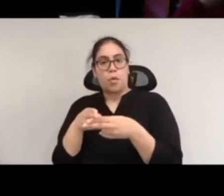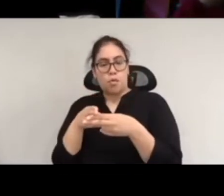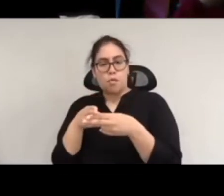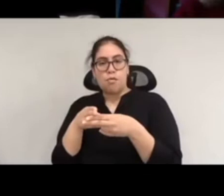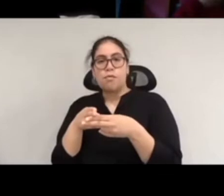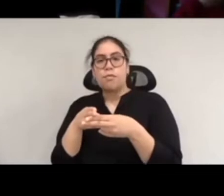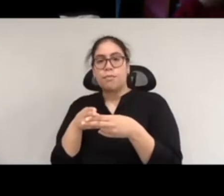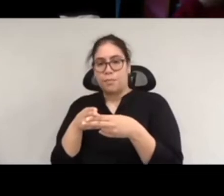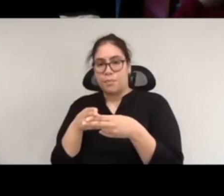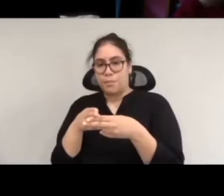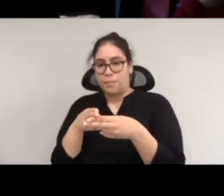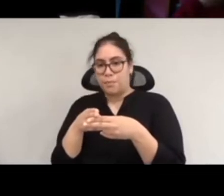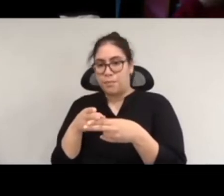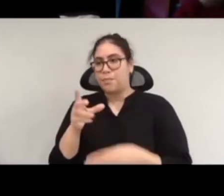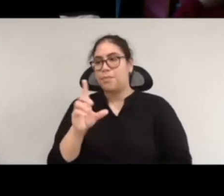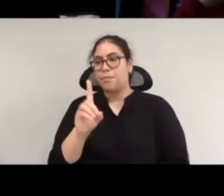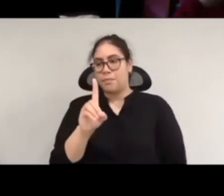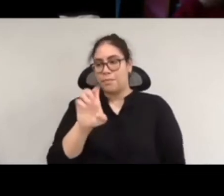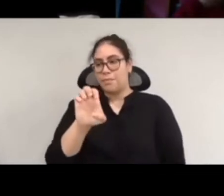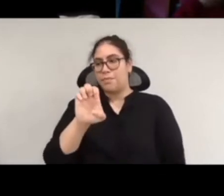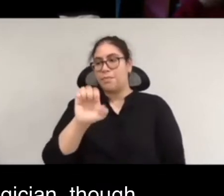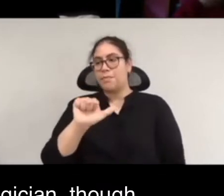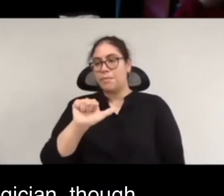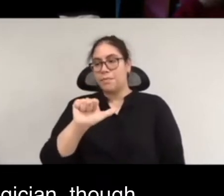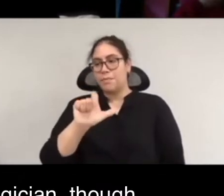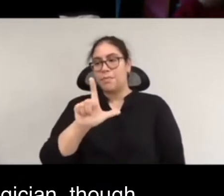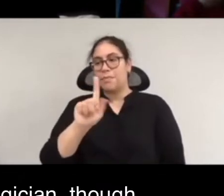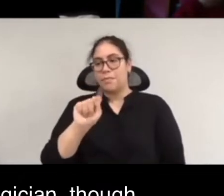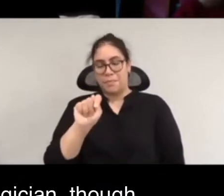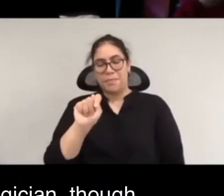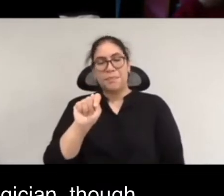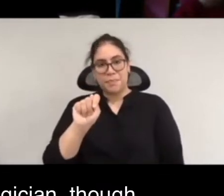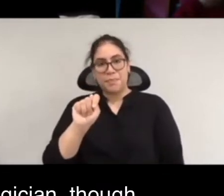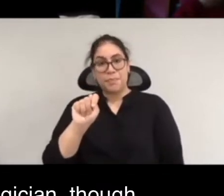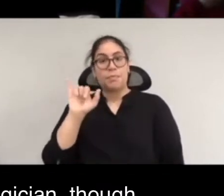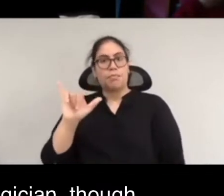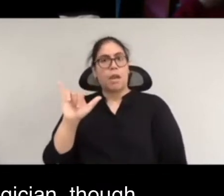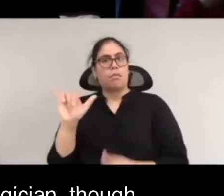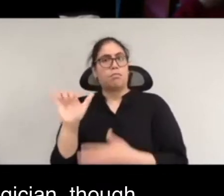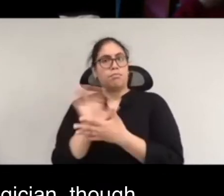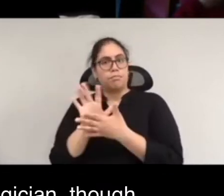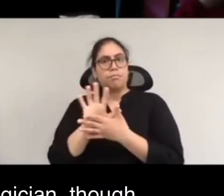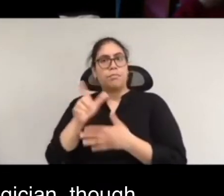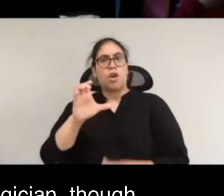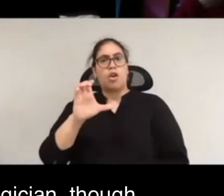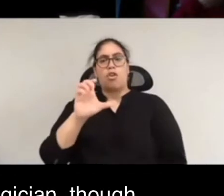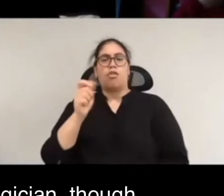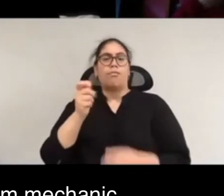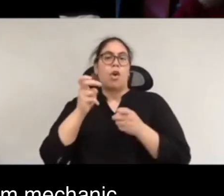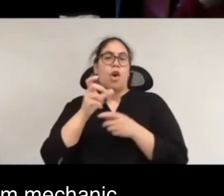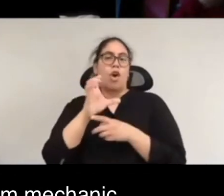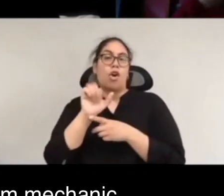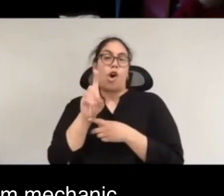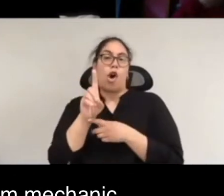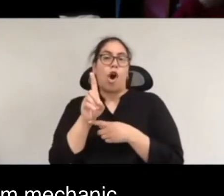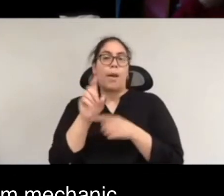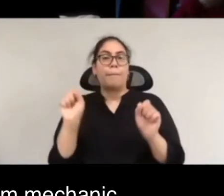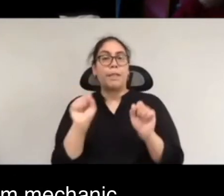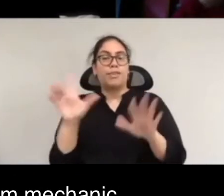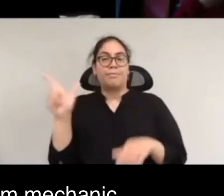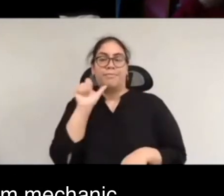documentary about an individual named Richard Turner, who is a card magician, though he doesn't like that term. He likes the